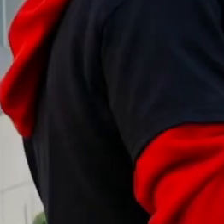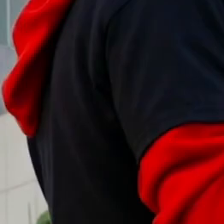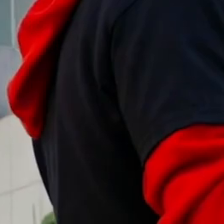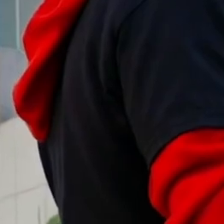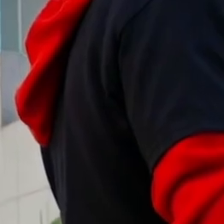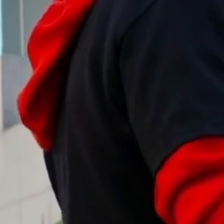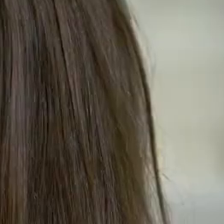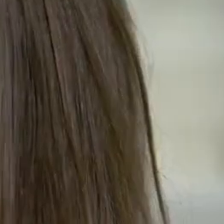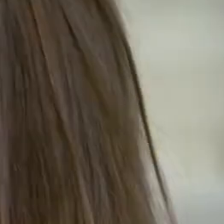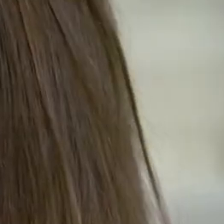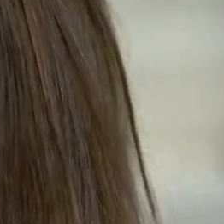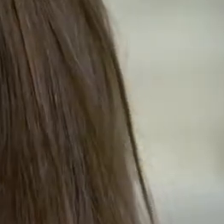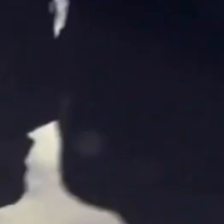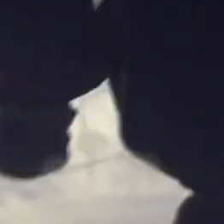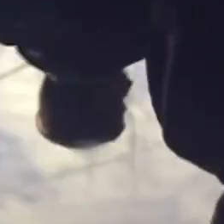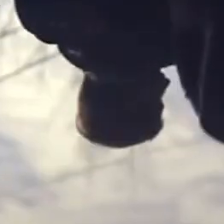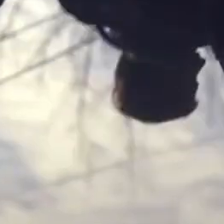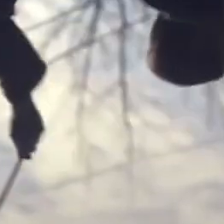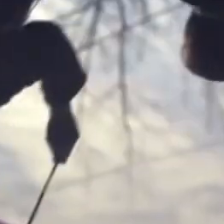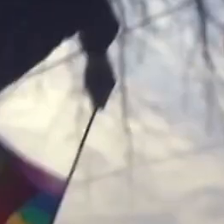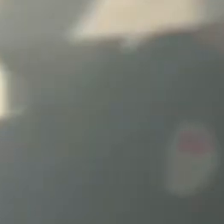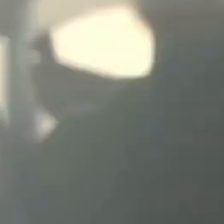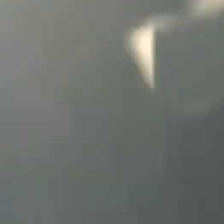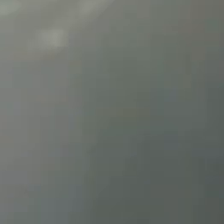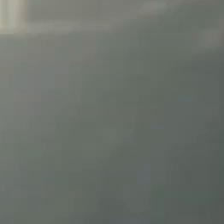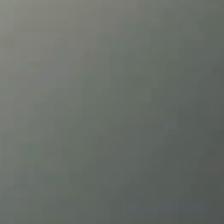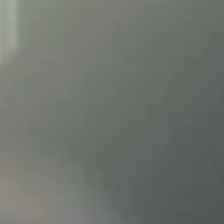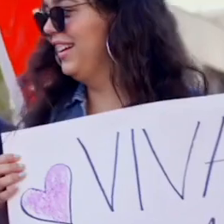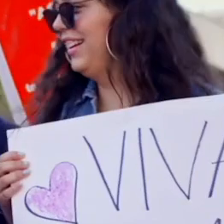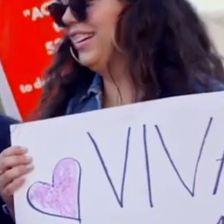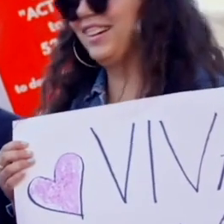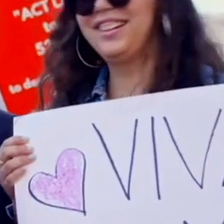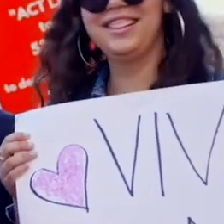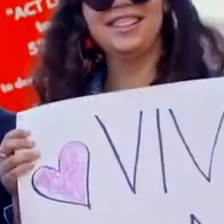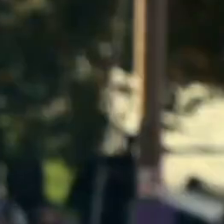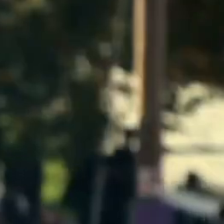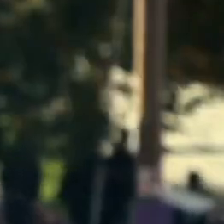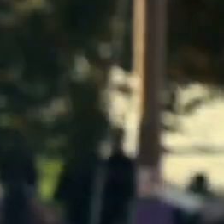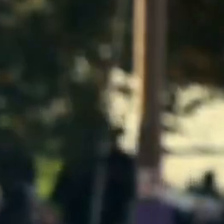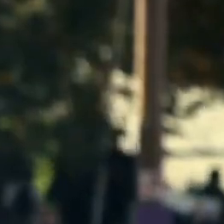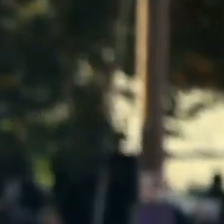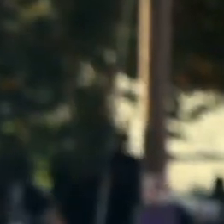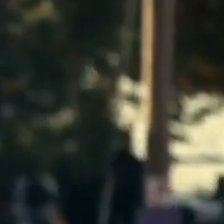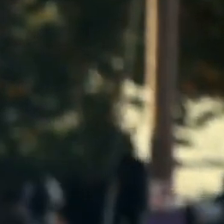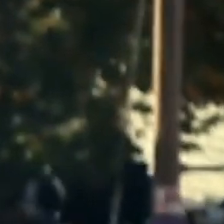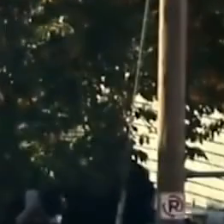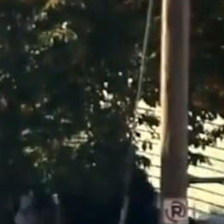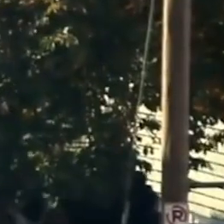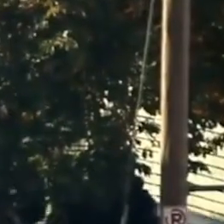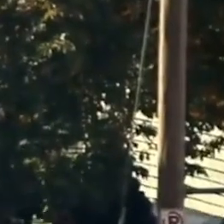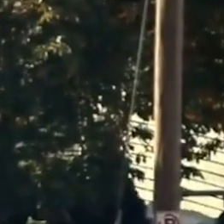not going to be just one person. It's got to be all of us. What happens when an entire generation feels entitled to their own